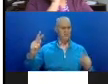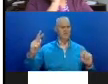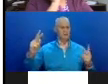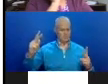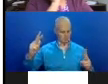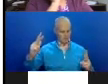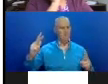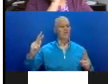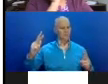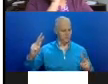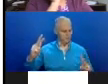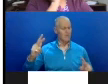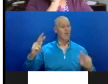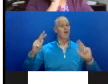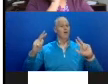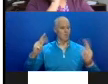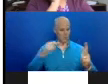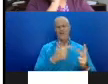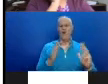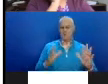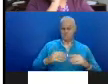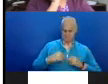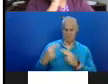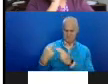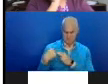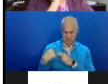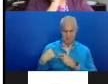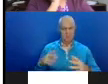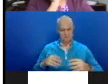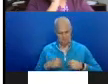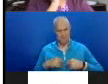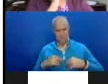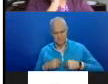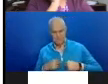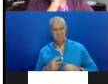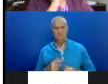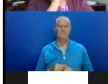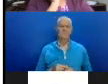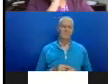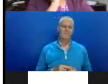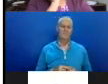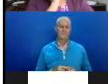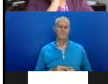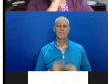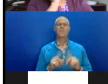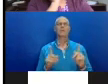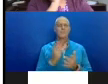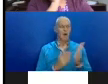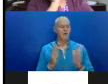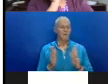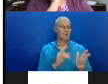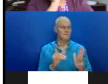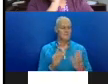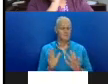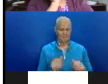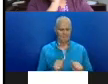guy who is actually taking responsibility. So part of what, but even for